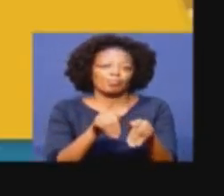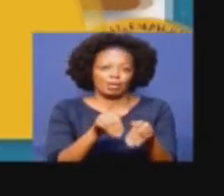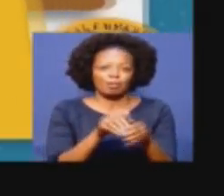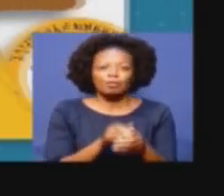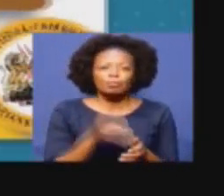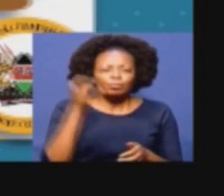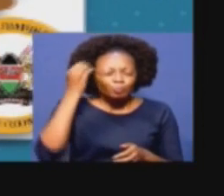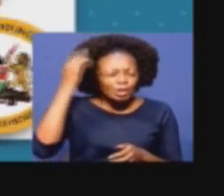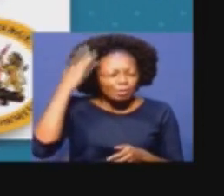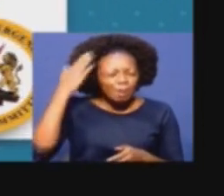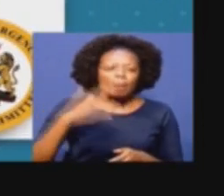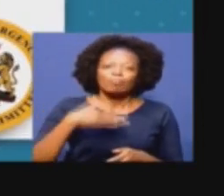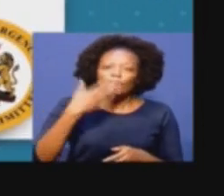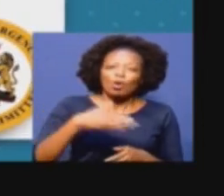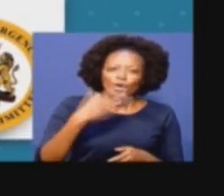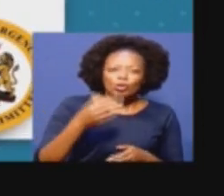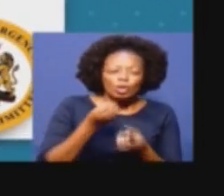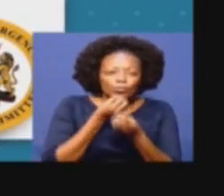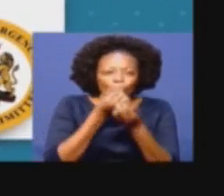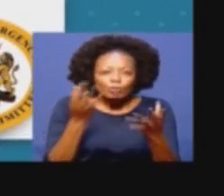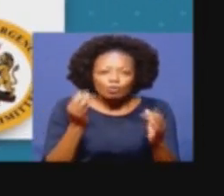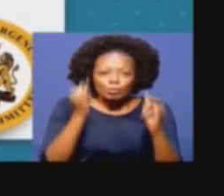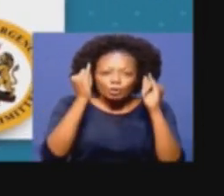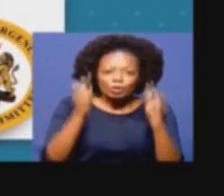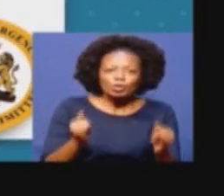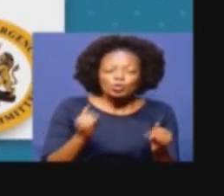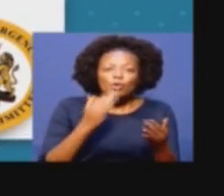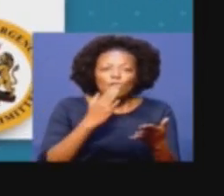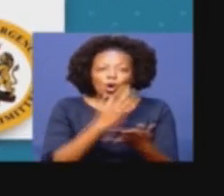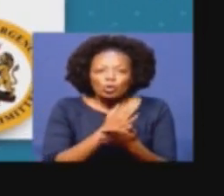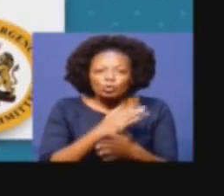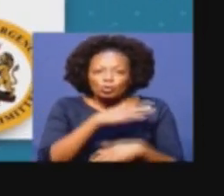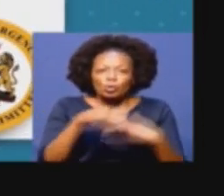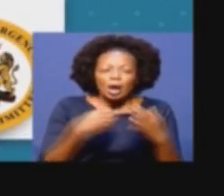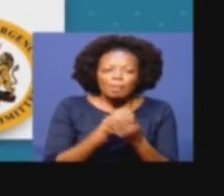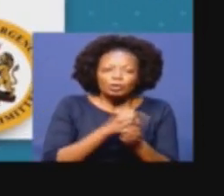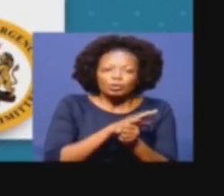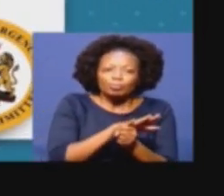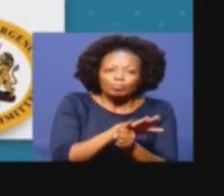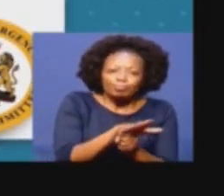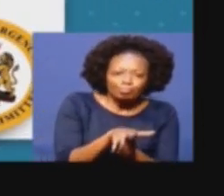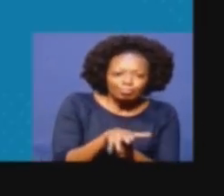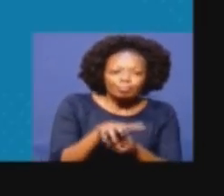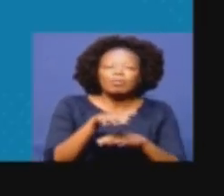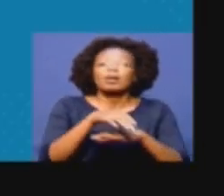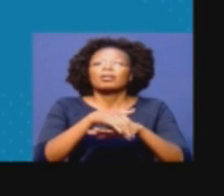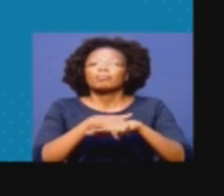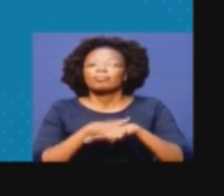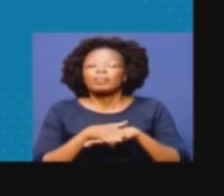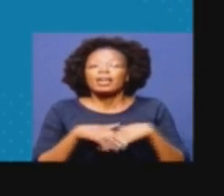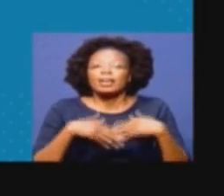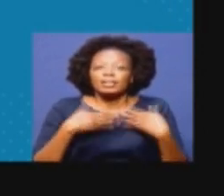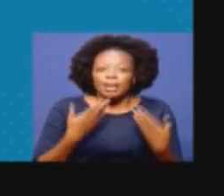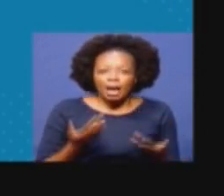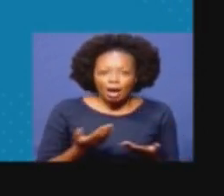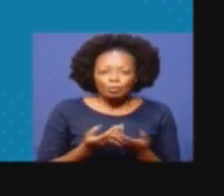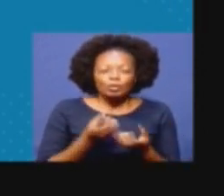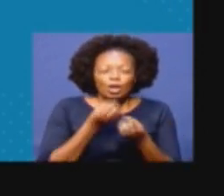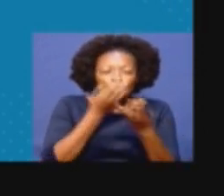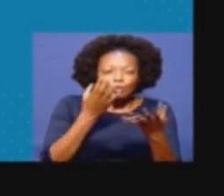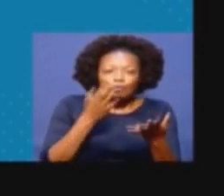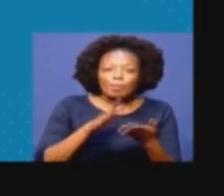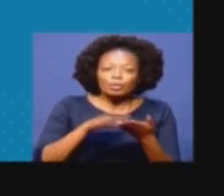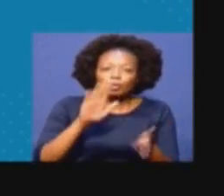Remember to stay updated with information on coronavirus using only trusted reliable channels. For more information on